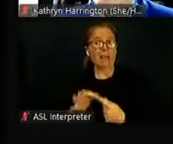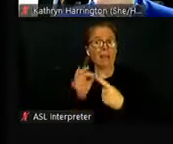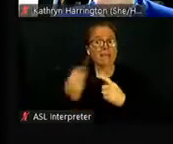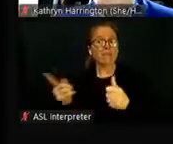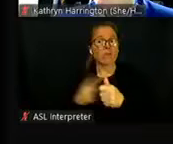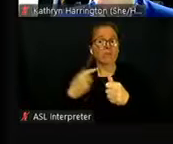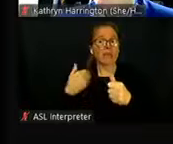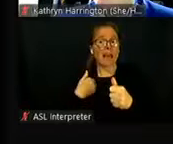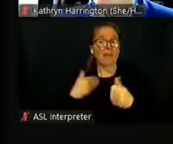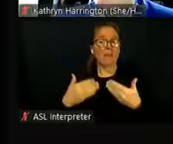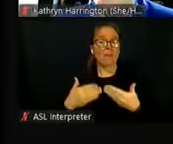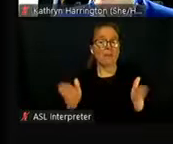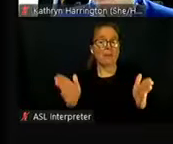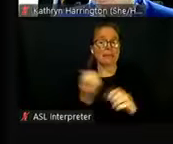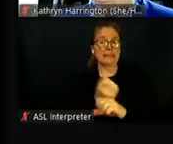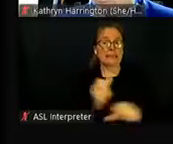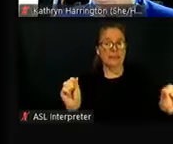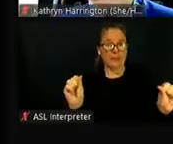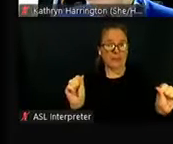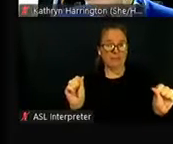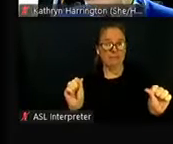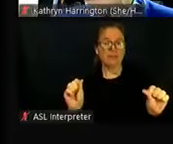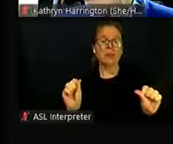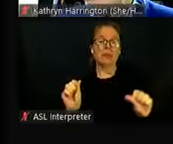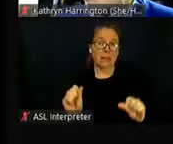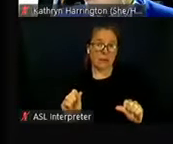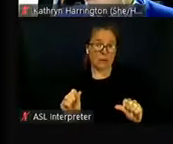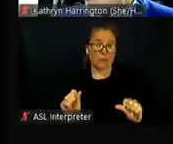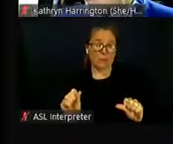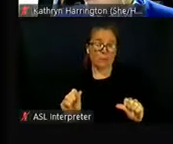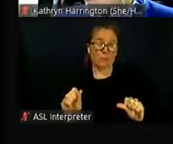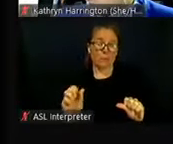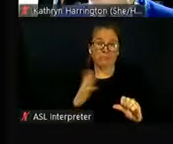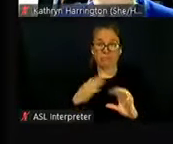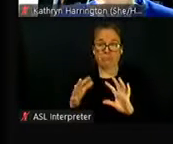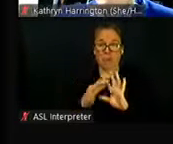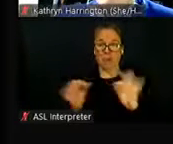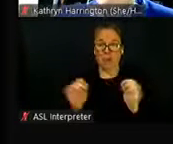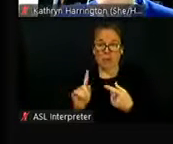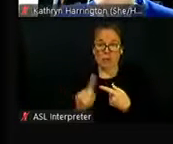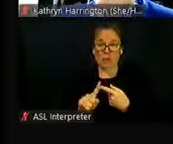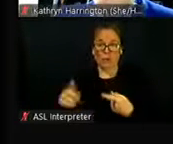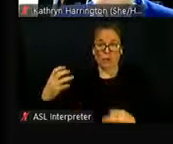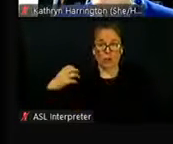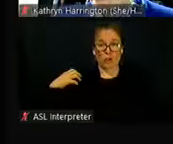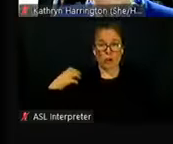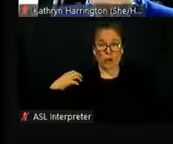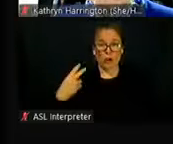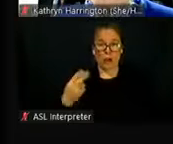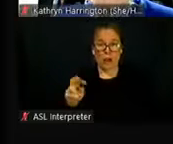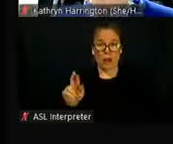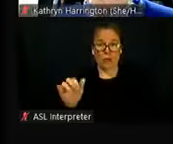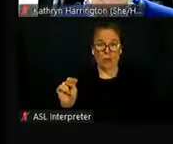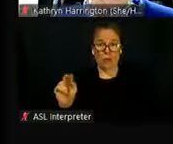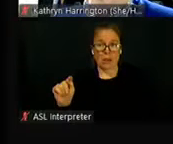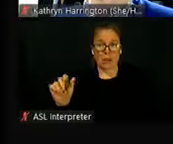public safety. Now, this is directed towards Chair Harrington and also a comment